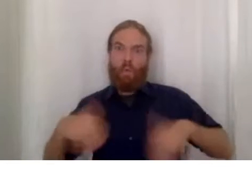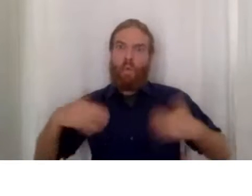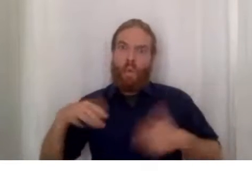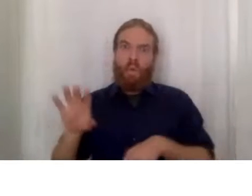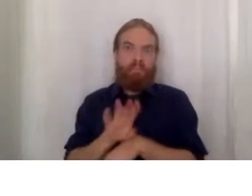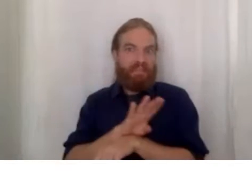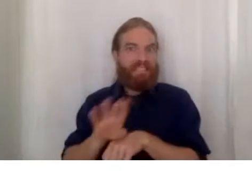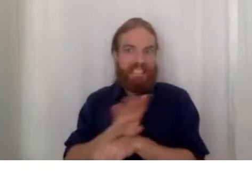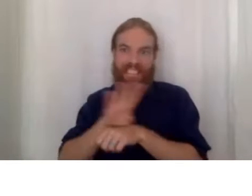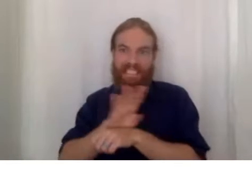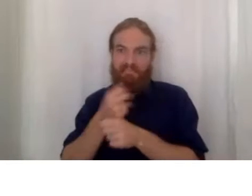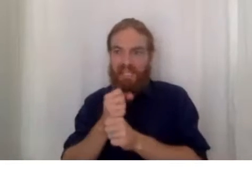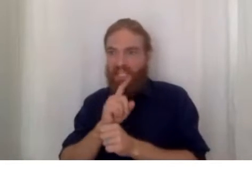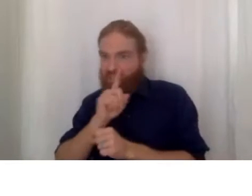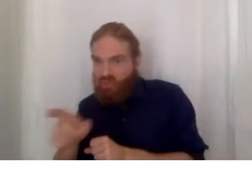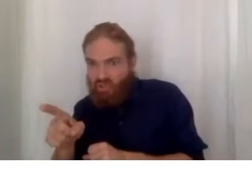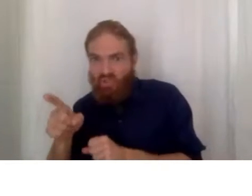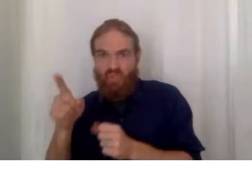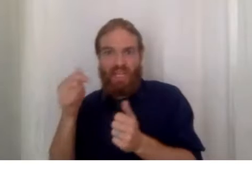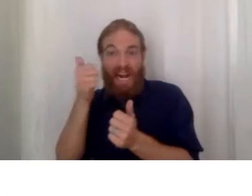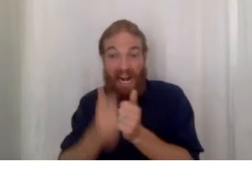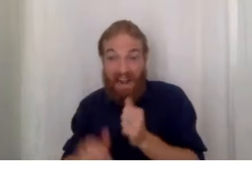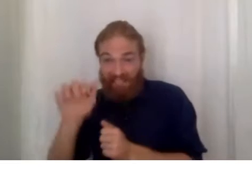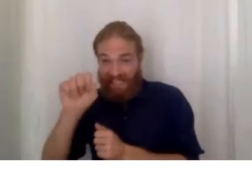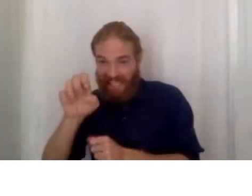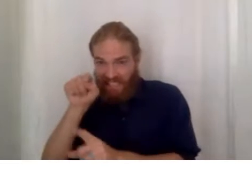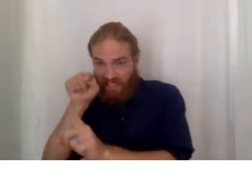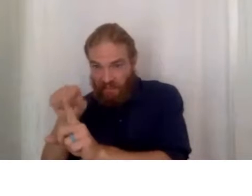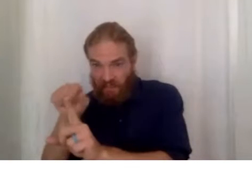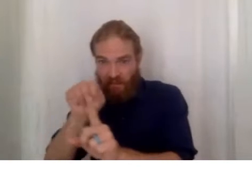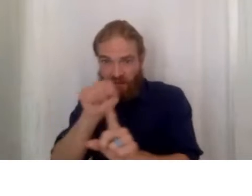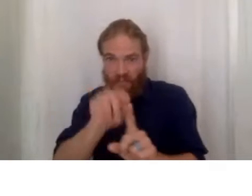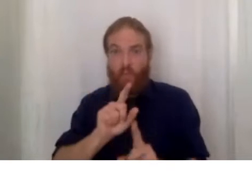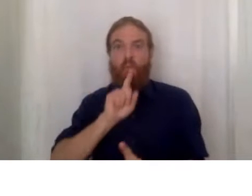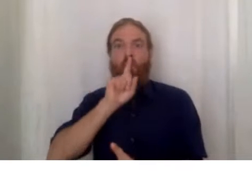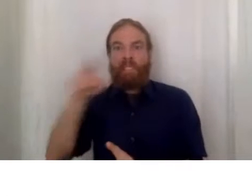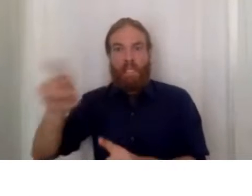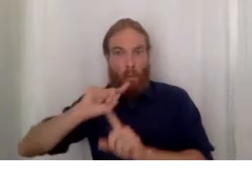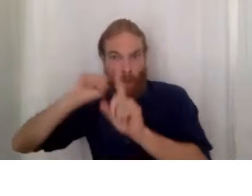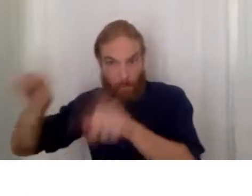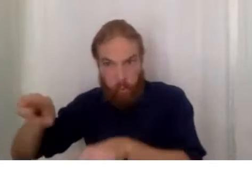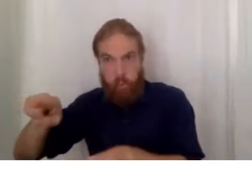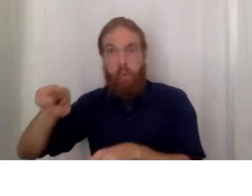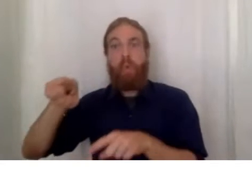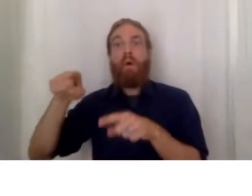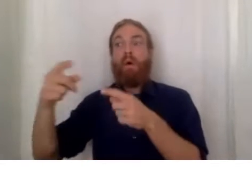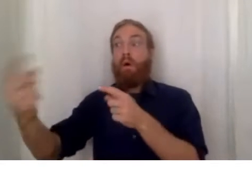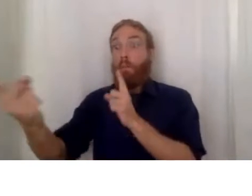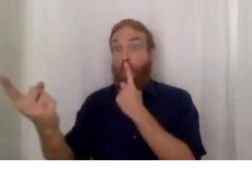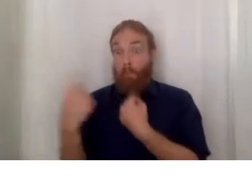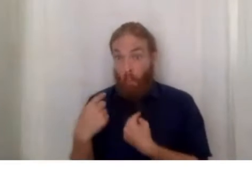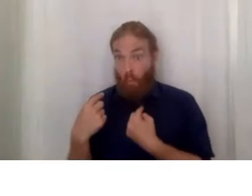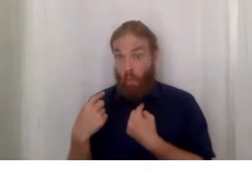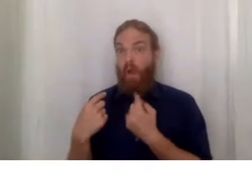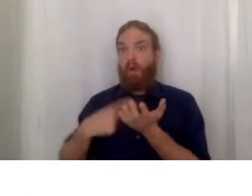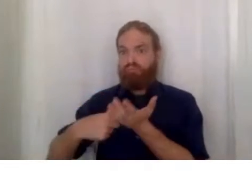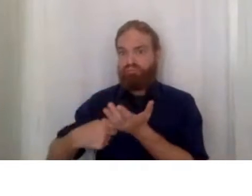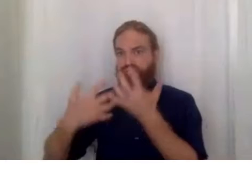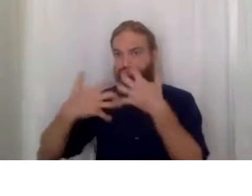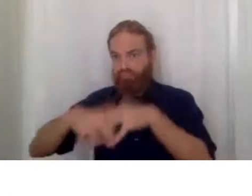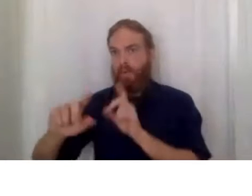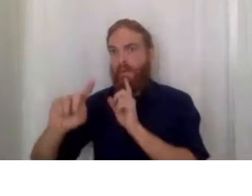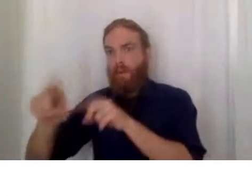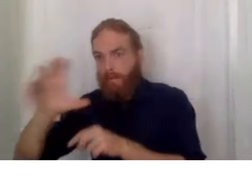cases is in turn reported back to the school so that we are able to provide isolation and quarantine recommendations